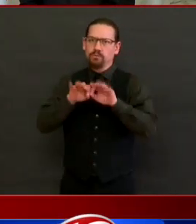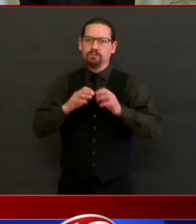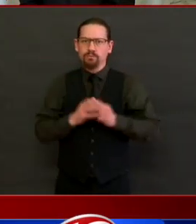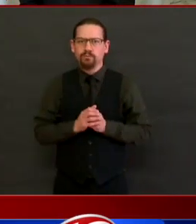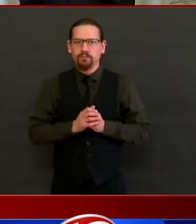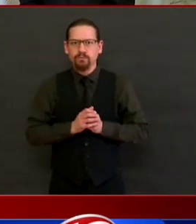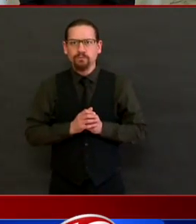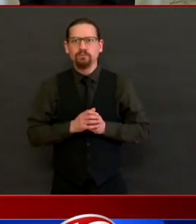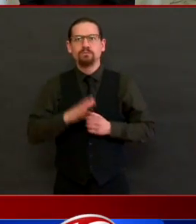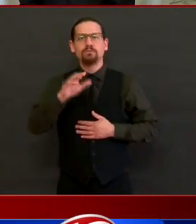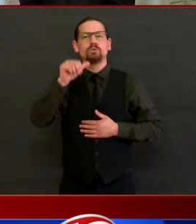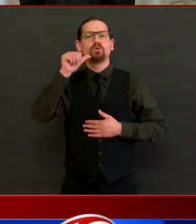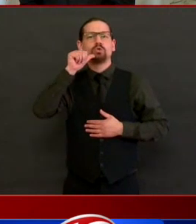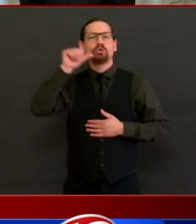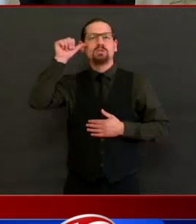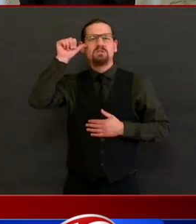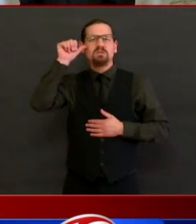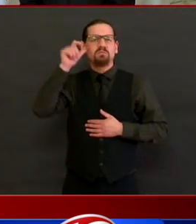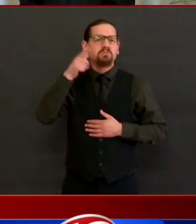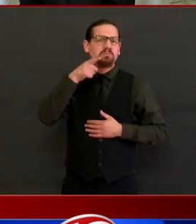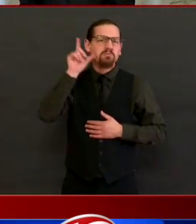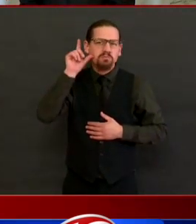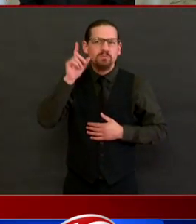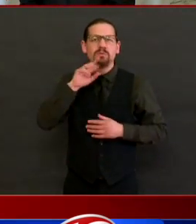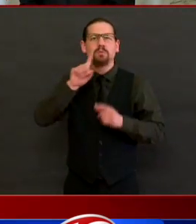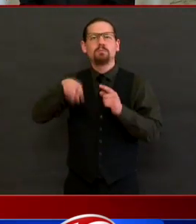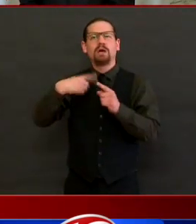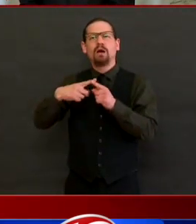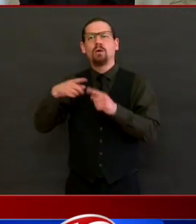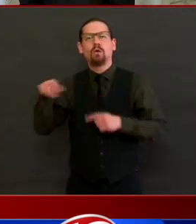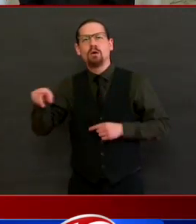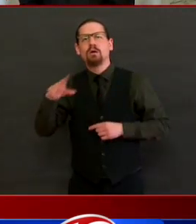to Massachusetts and want to go grocery shopping?